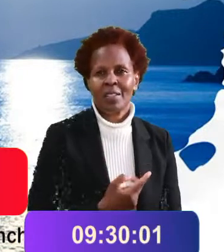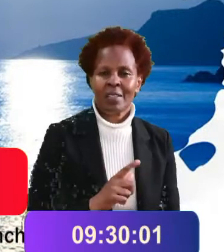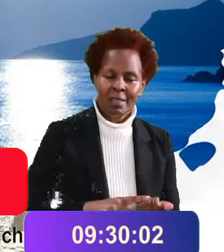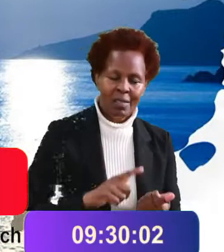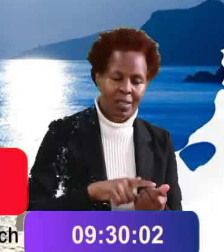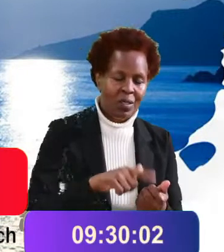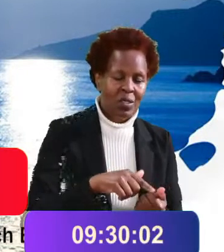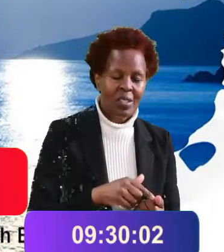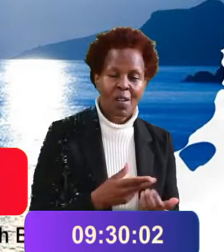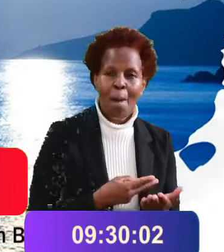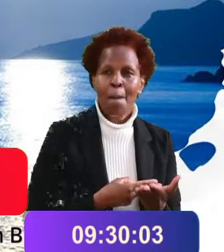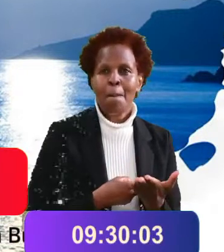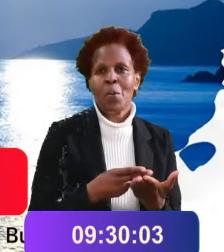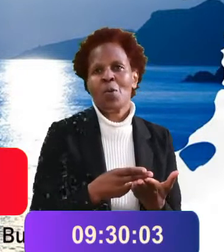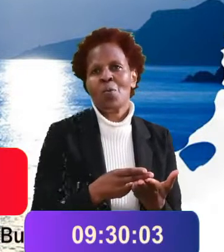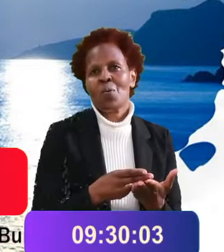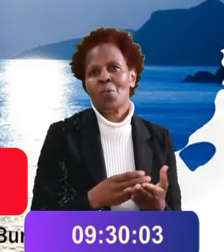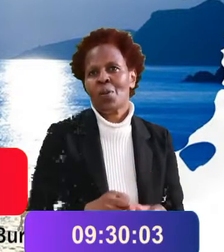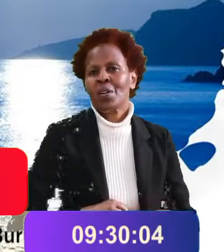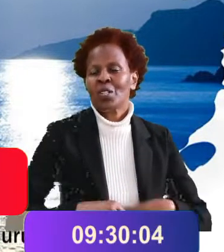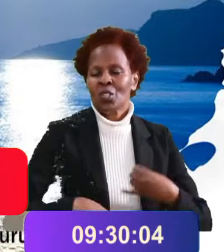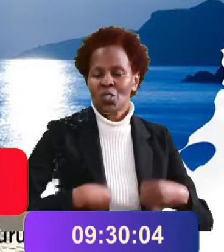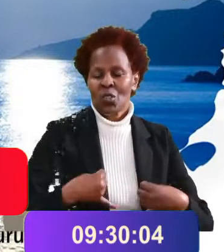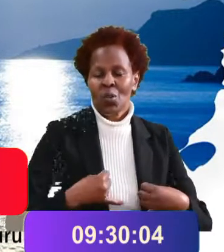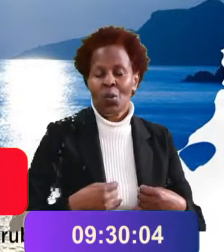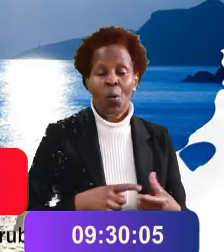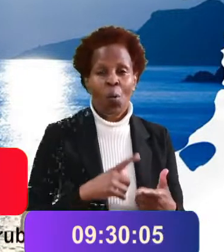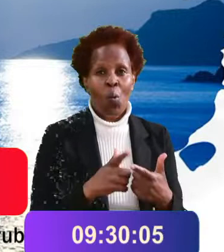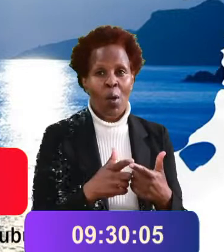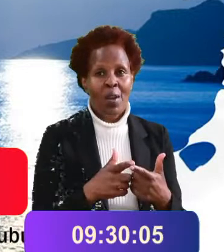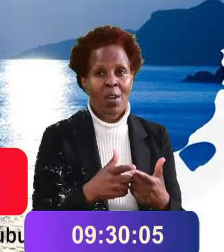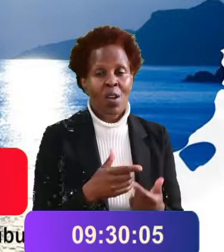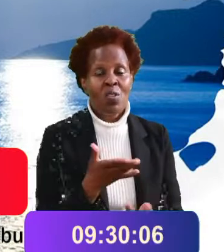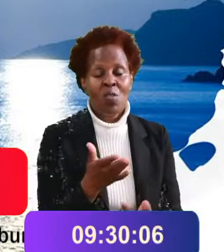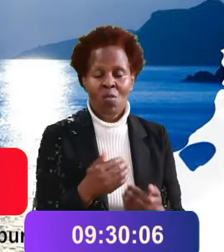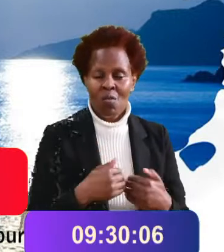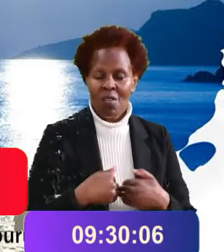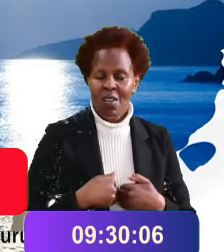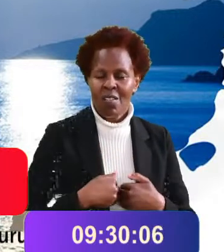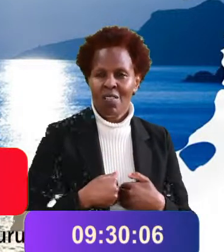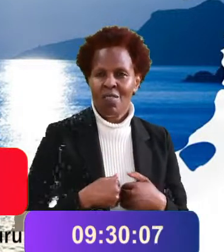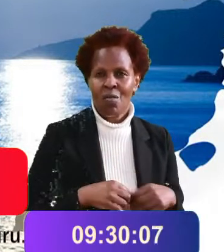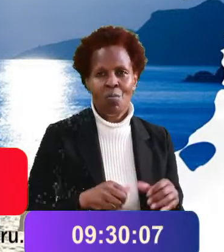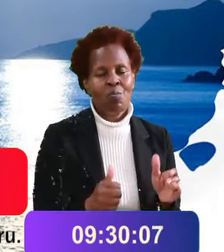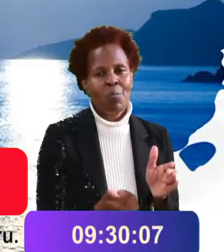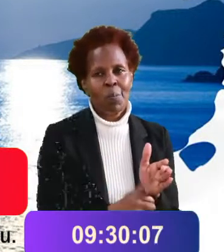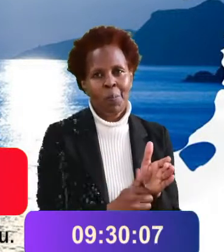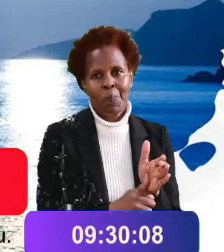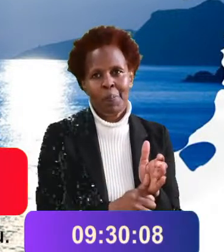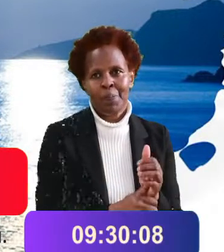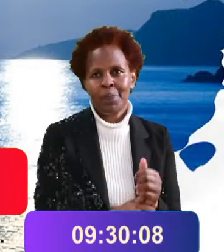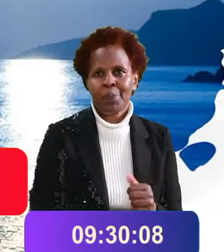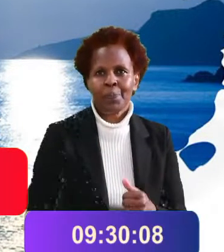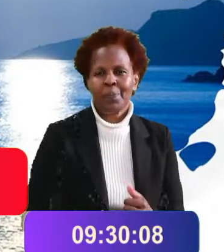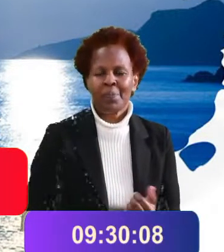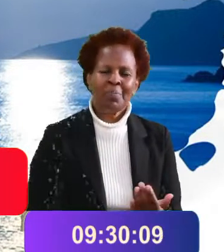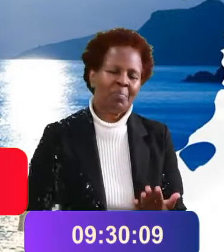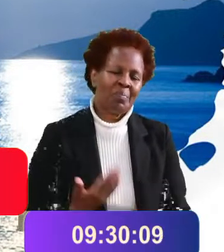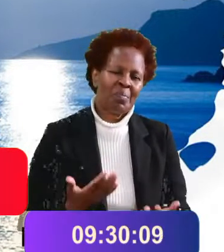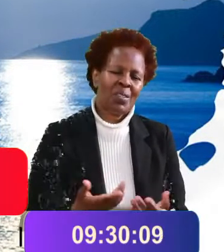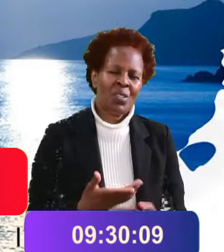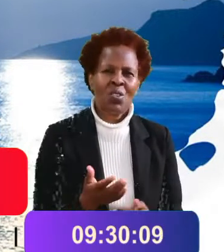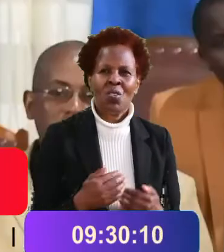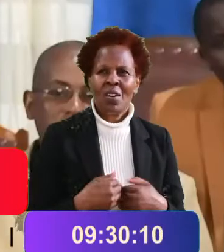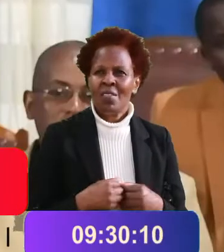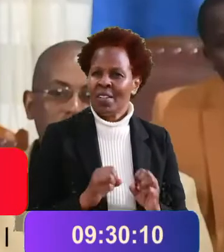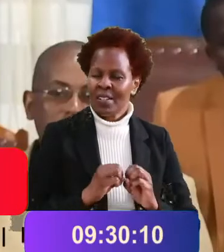pure joy, even when you go through the most difficult of pains. It may not bear